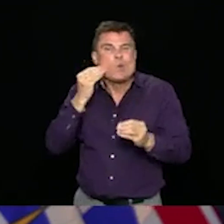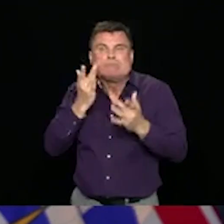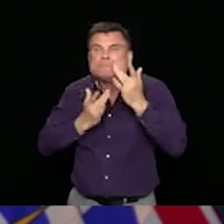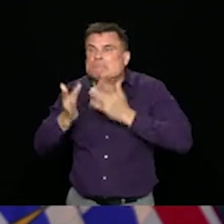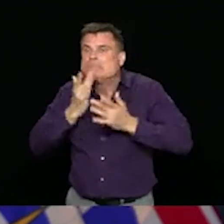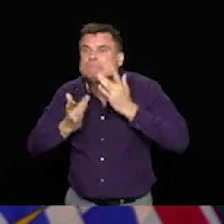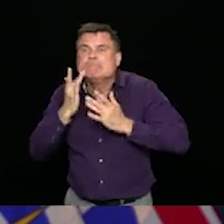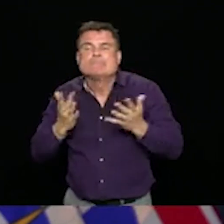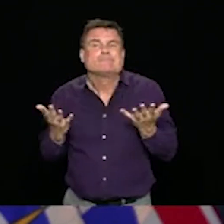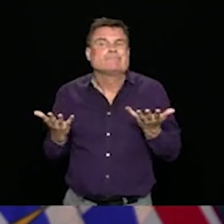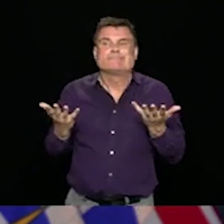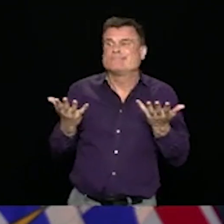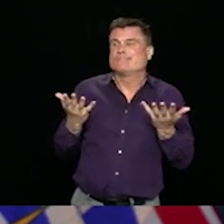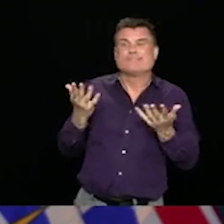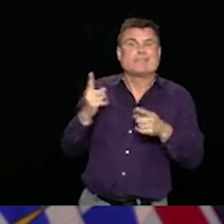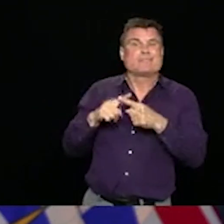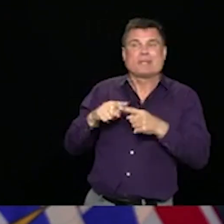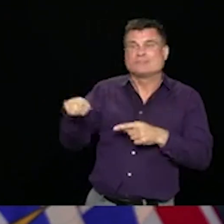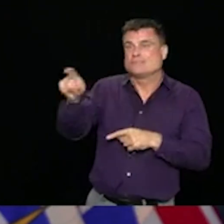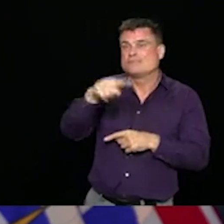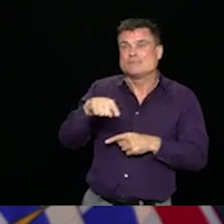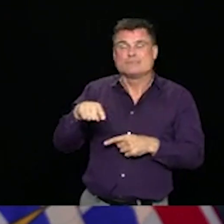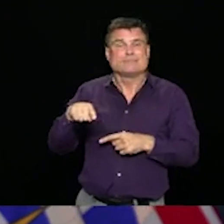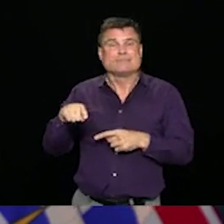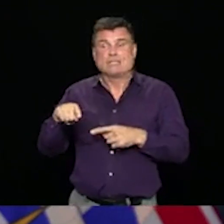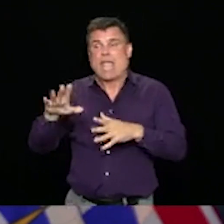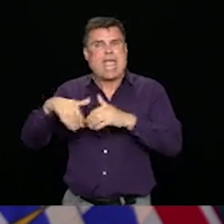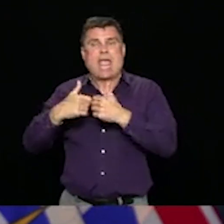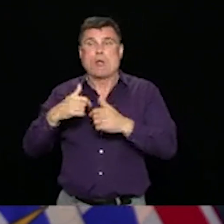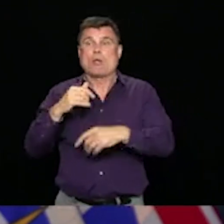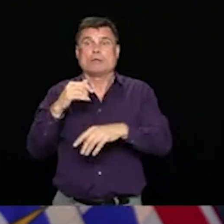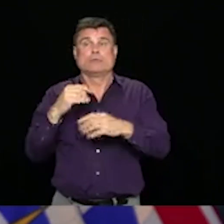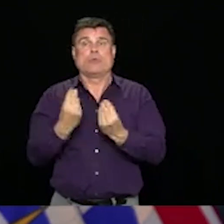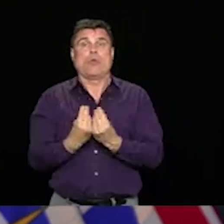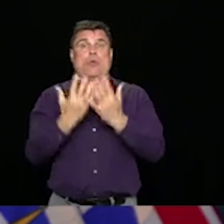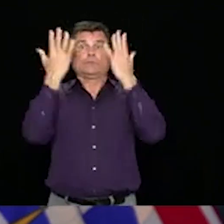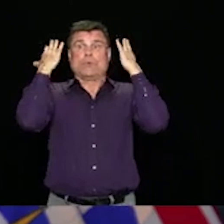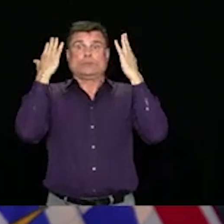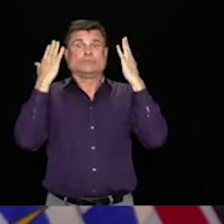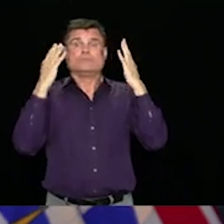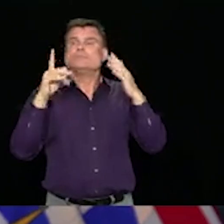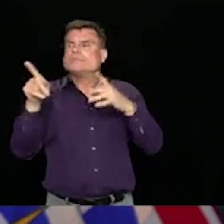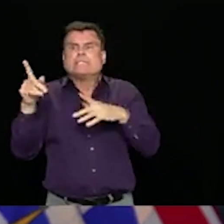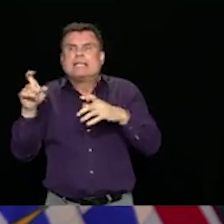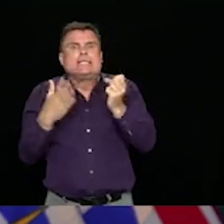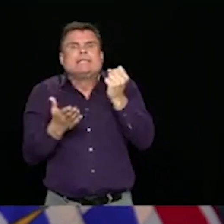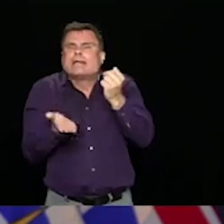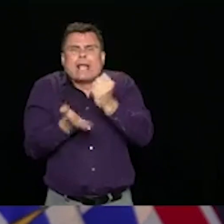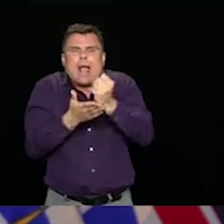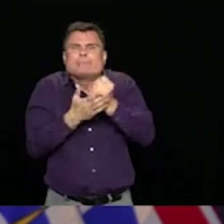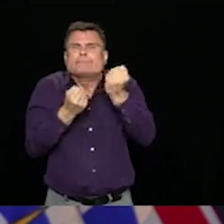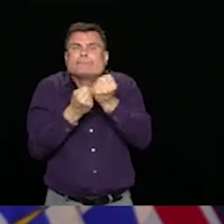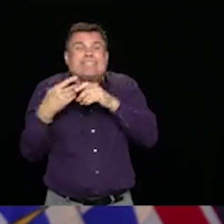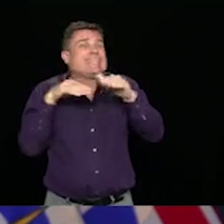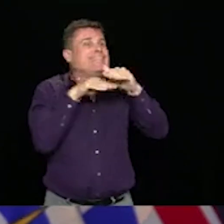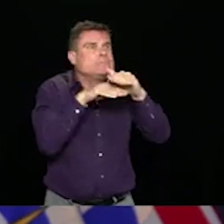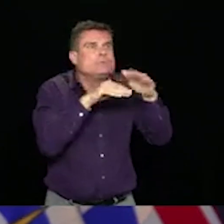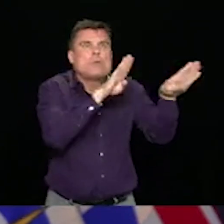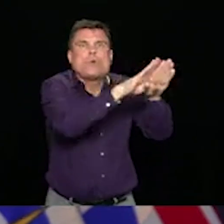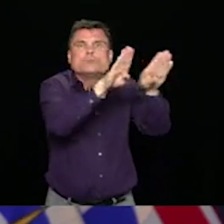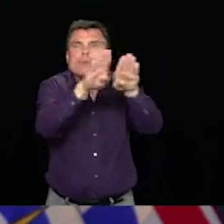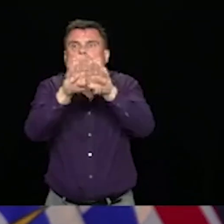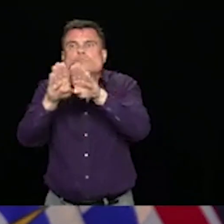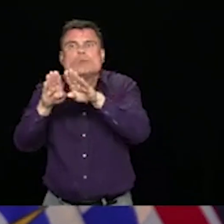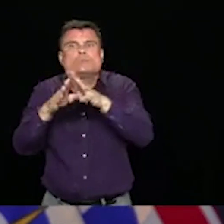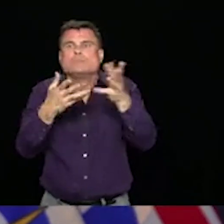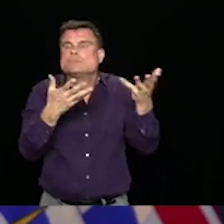to overdose prevention sites has been interrupted in some places. And we've had to change those models, and we've seen that here in